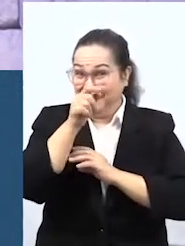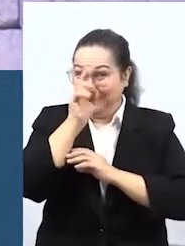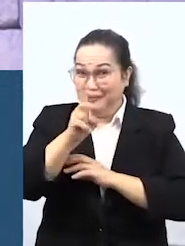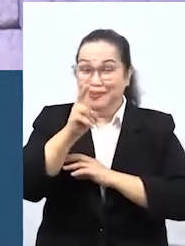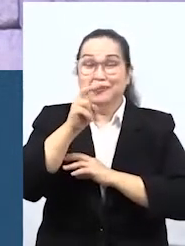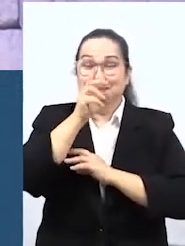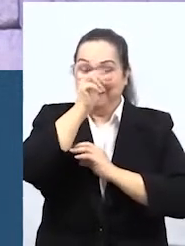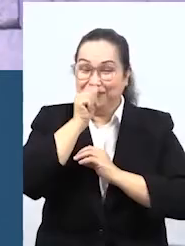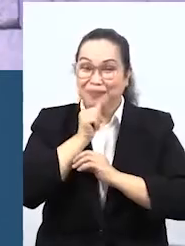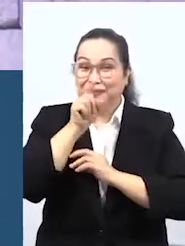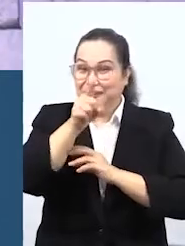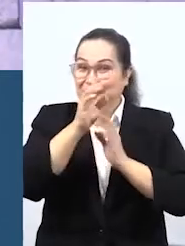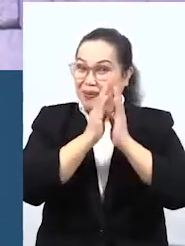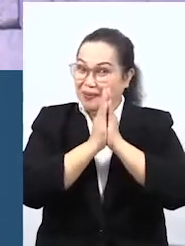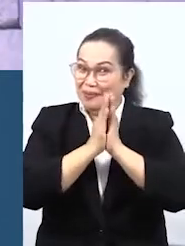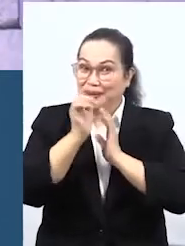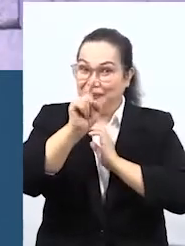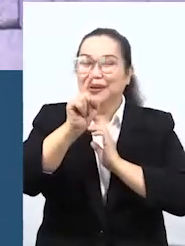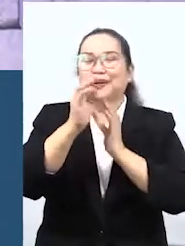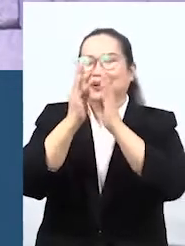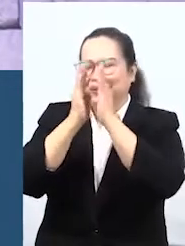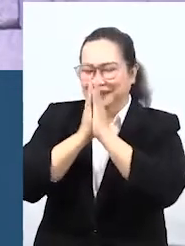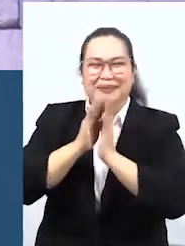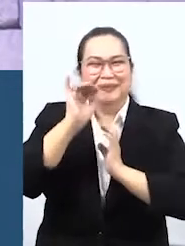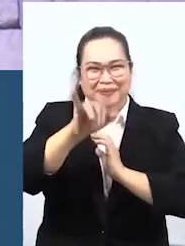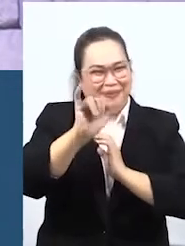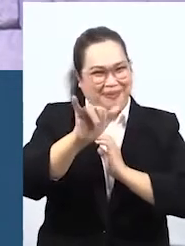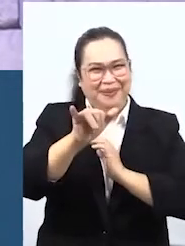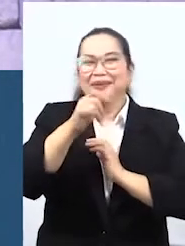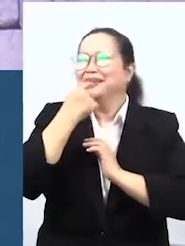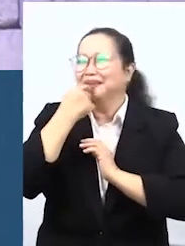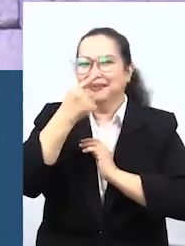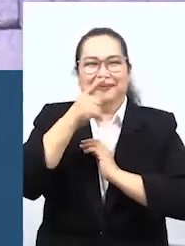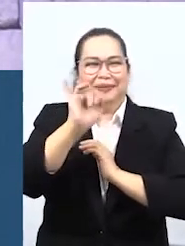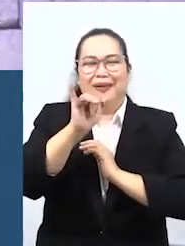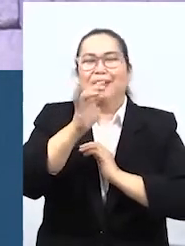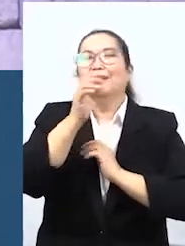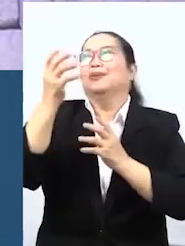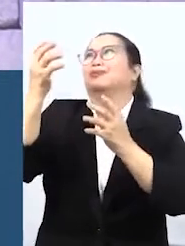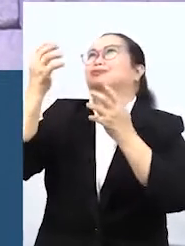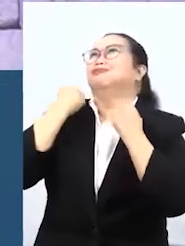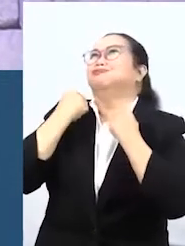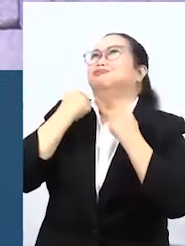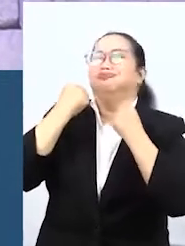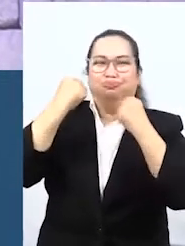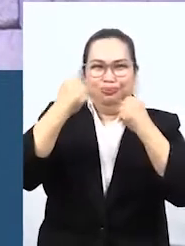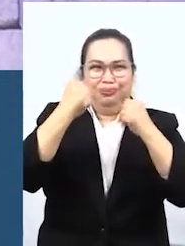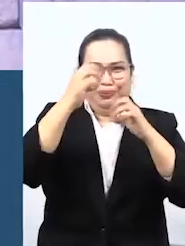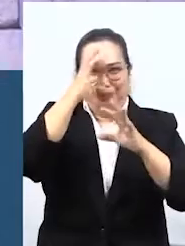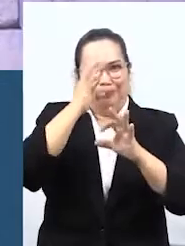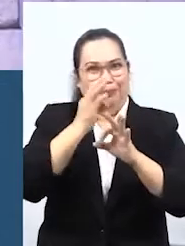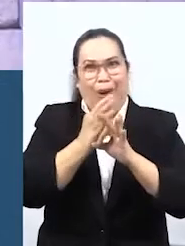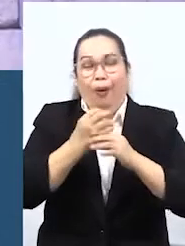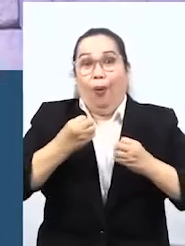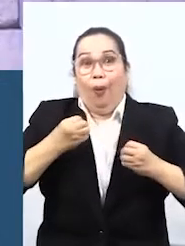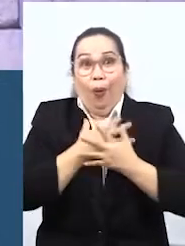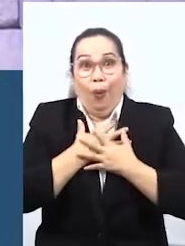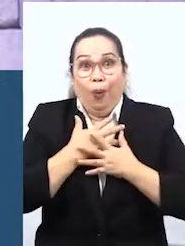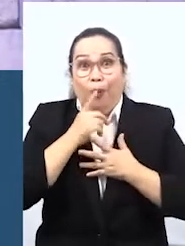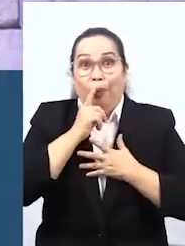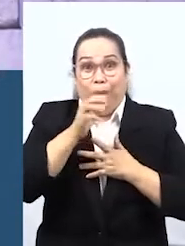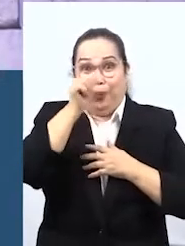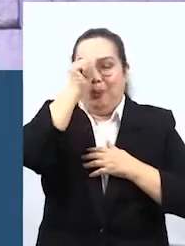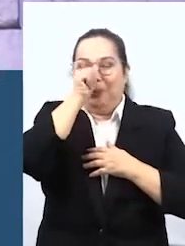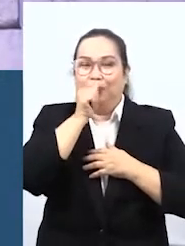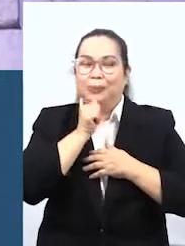when you pray Be Careful what you pray for ano when you pray Lord give me strong faith give me persevering